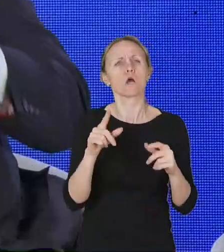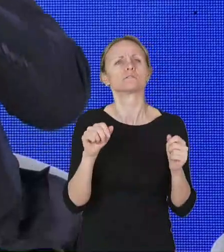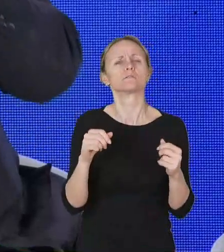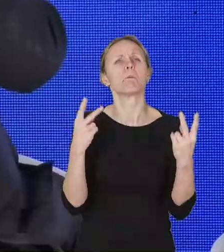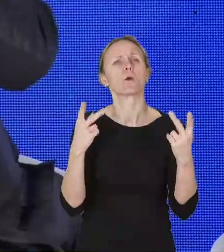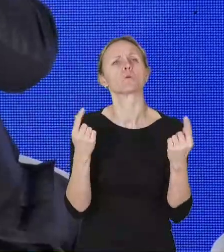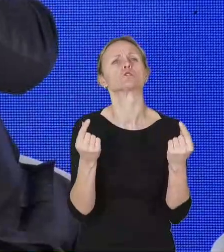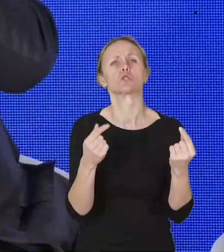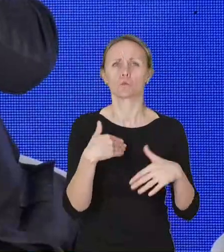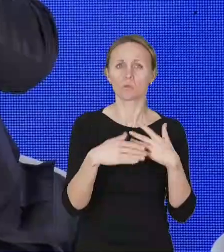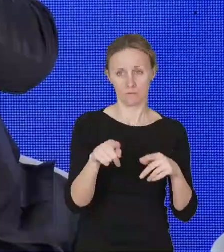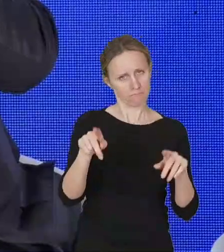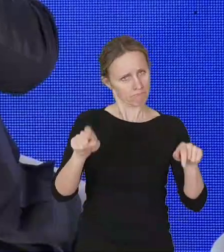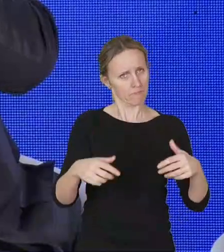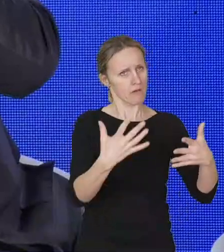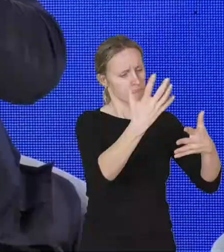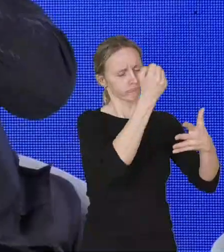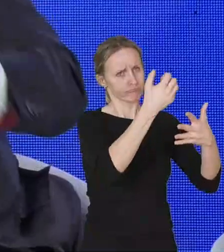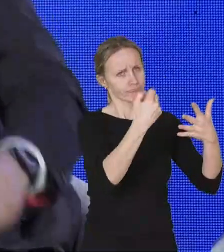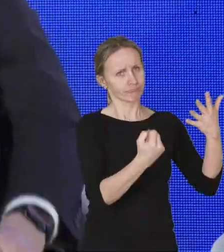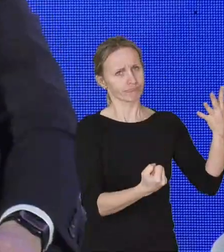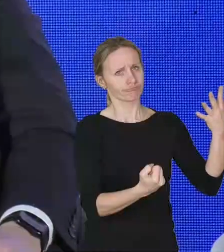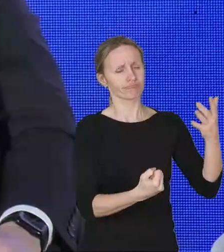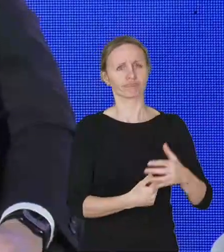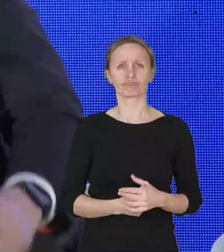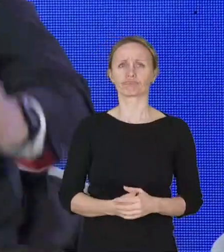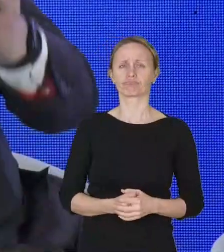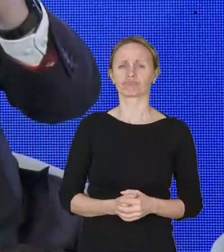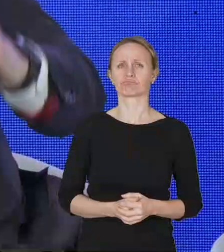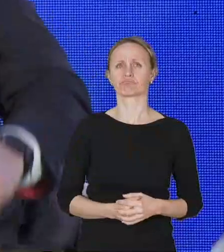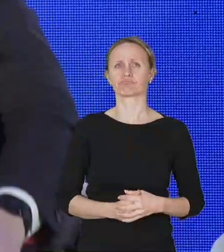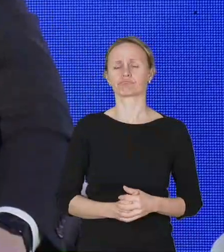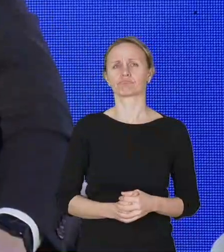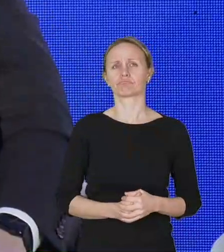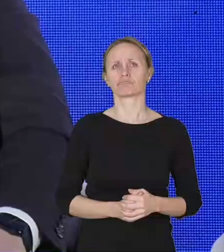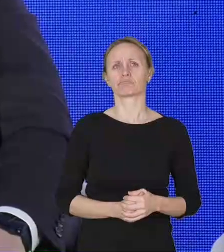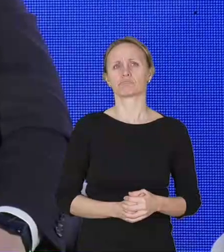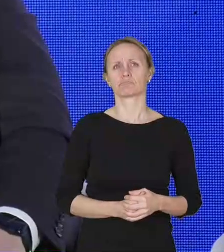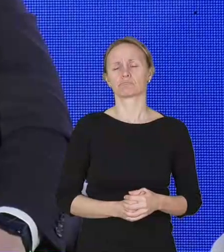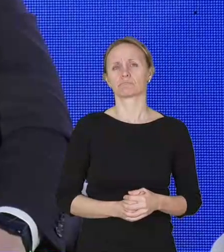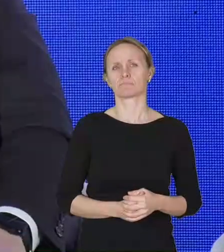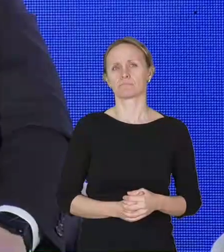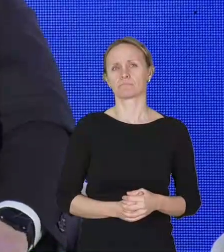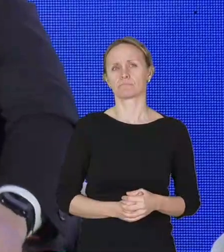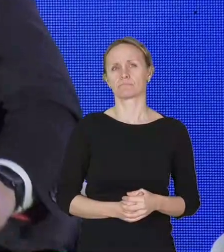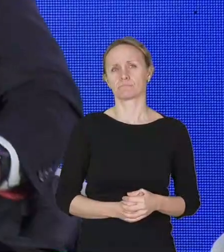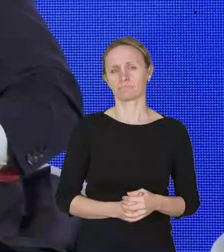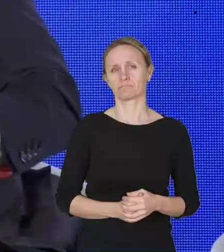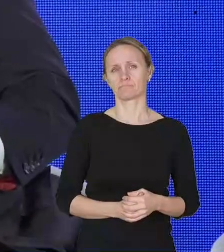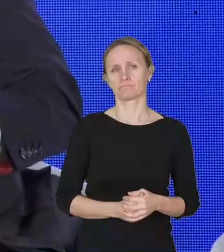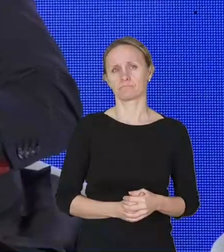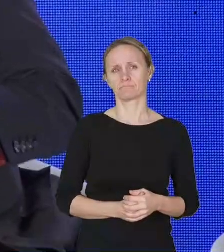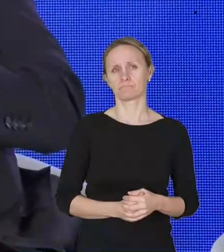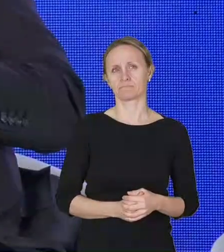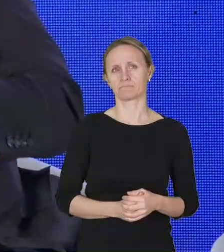lessons I took from the implementation of these regional innovation strategies is it